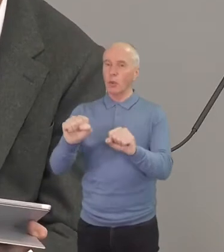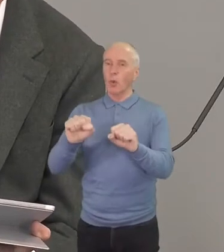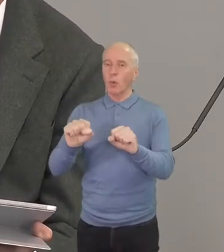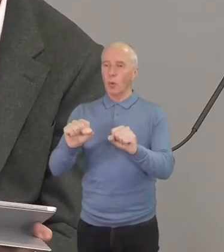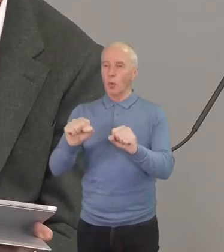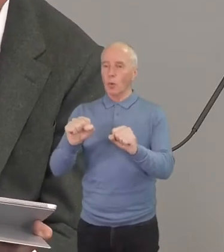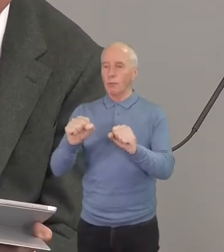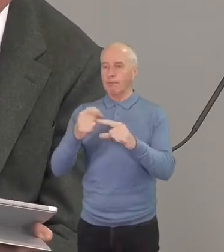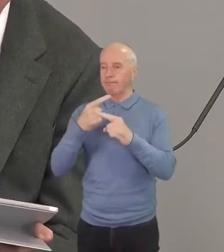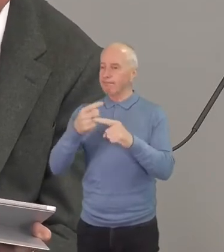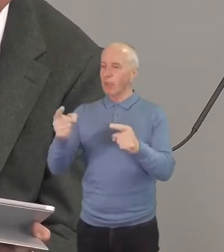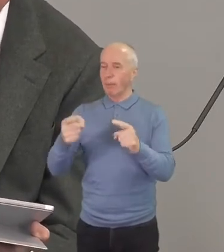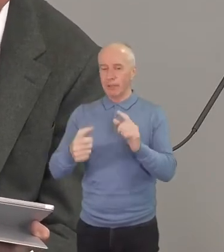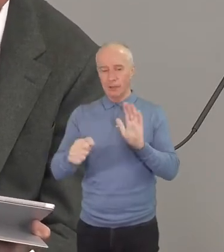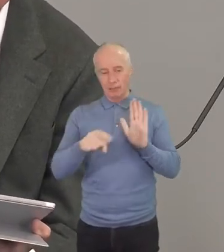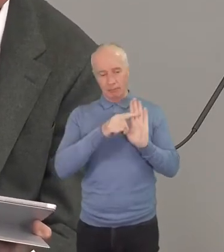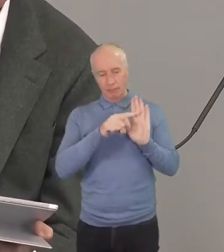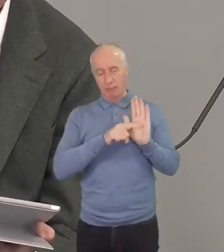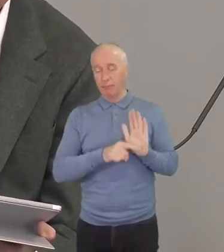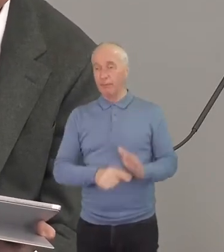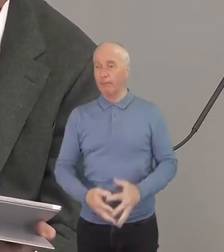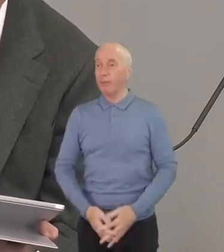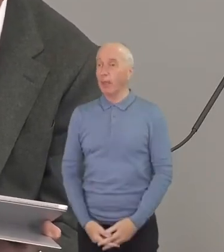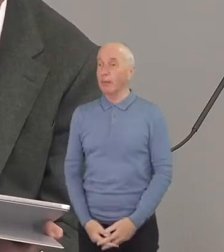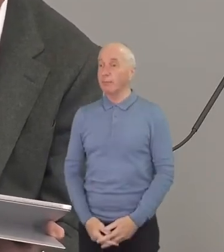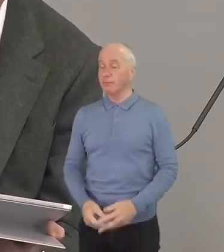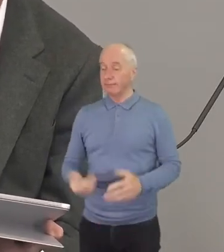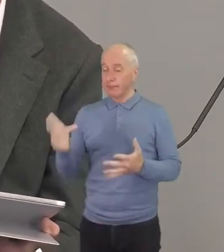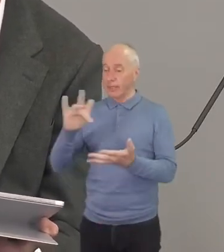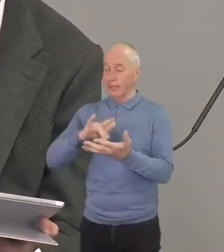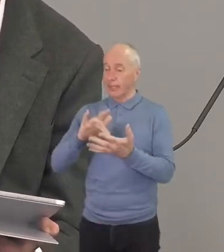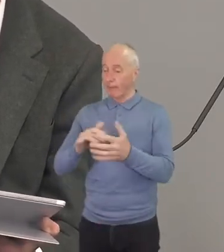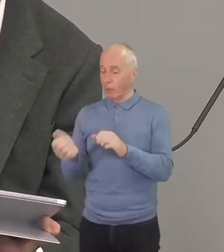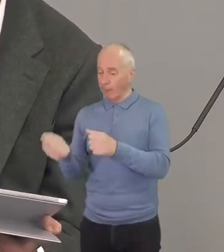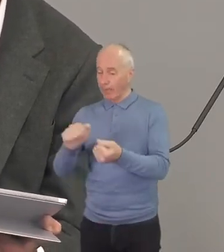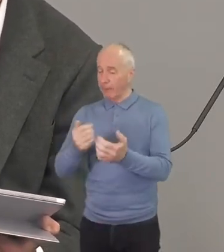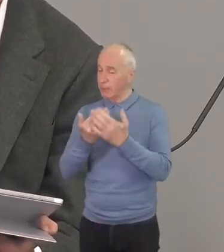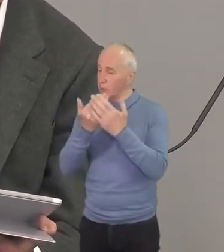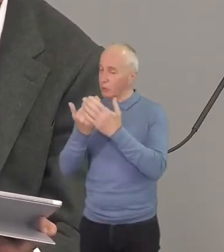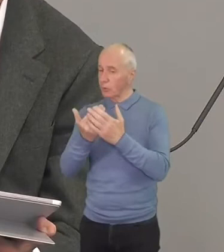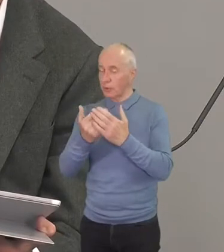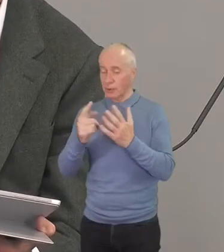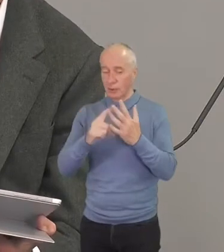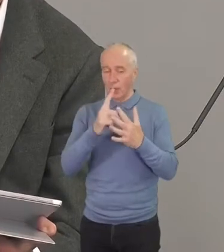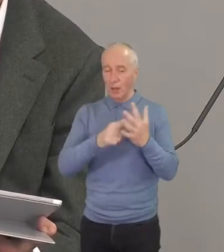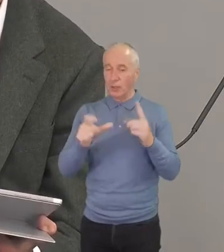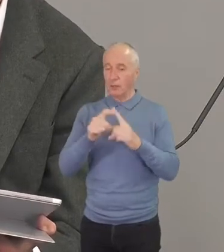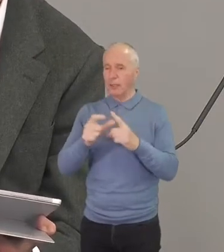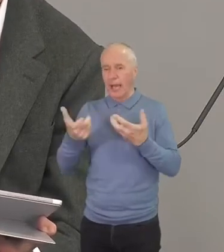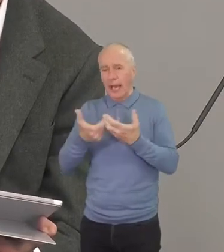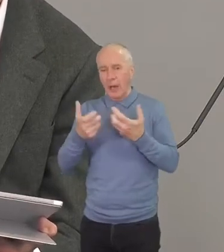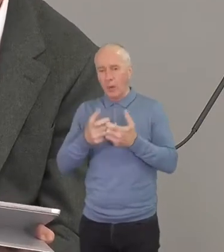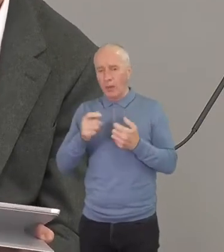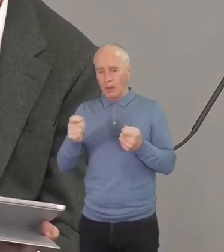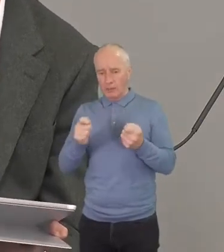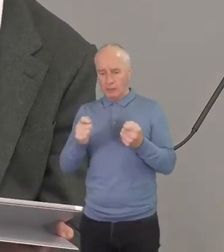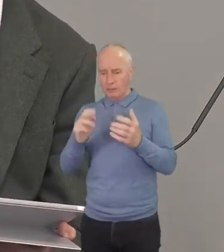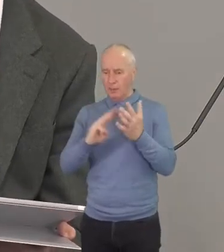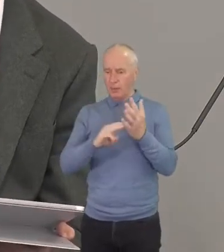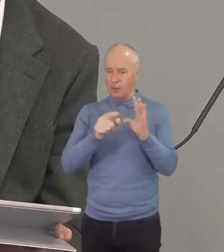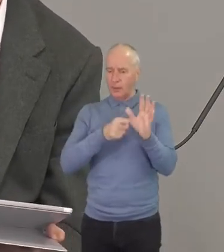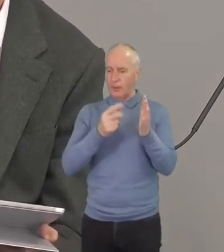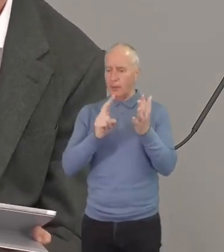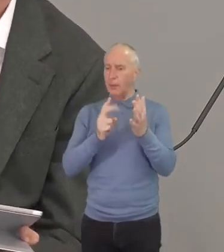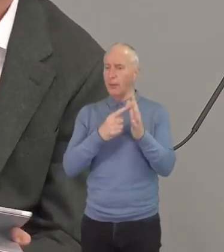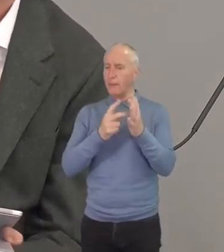question now, again, for the Centre for Baptist Studies in Oxford, who asked this, how has the regime change in Myanmar